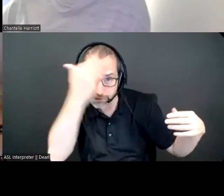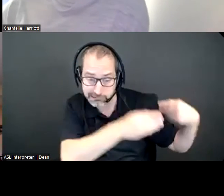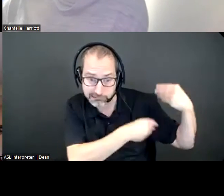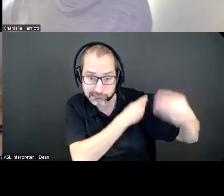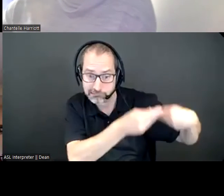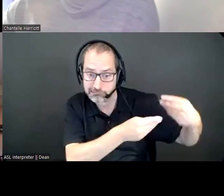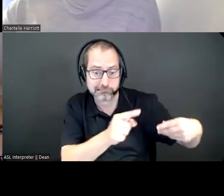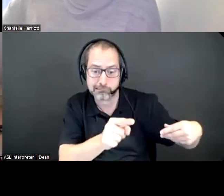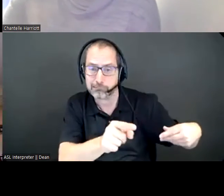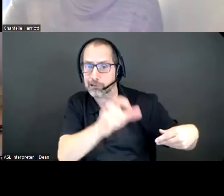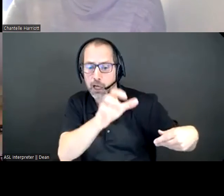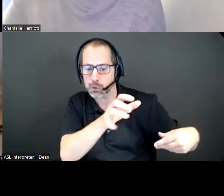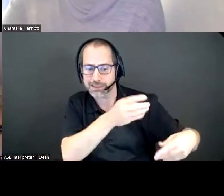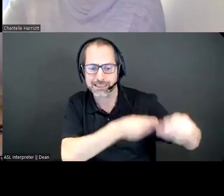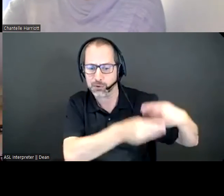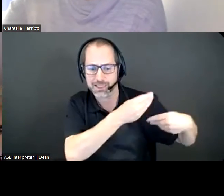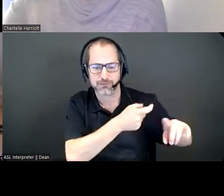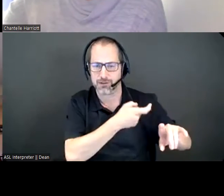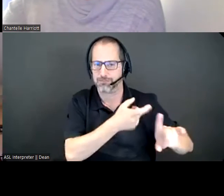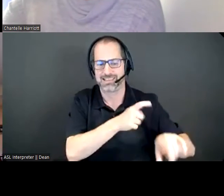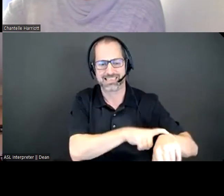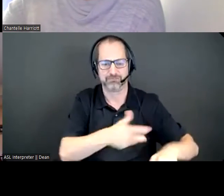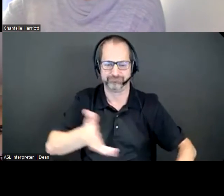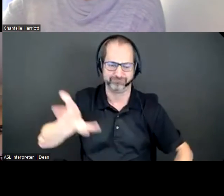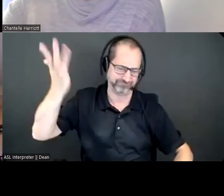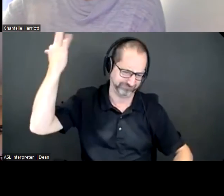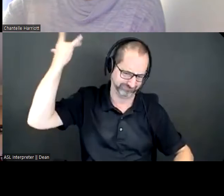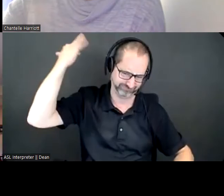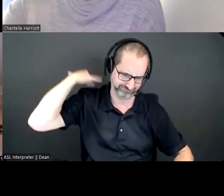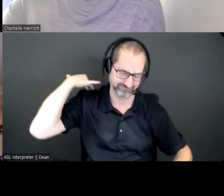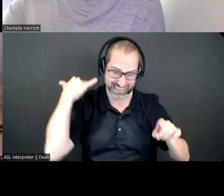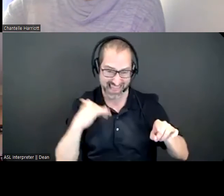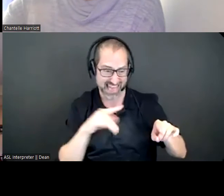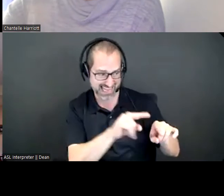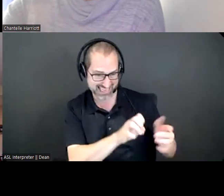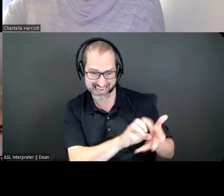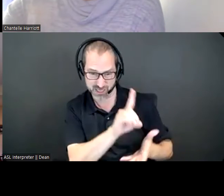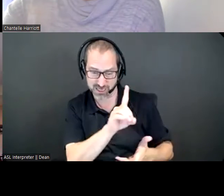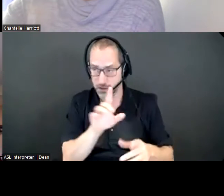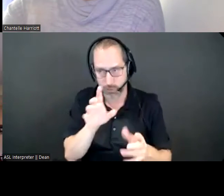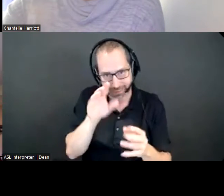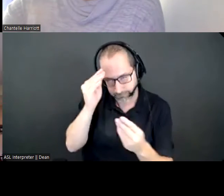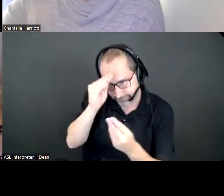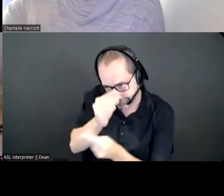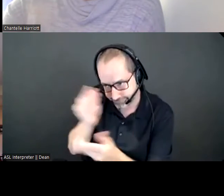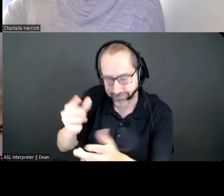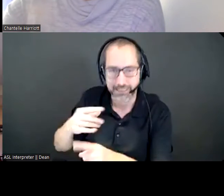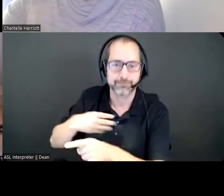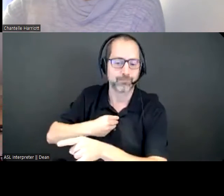of generations since time immemorial. So a lot of education has to take place in white